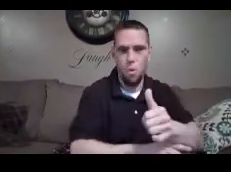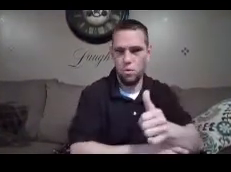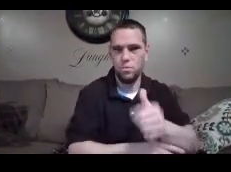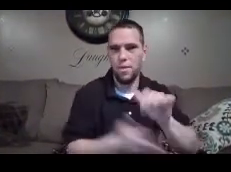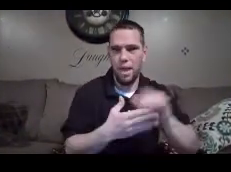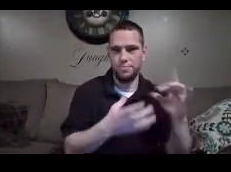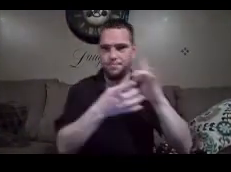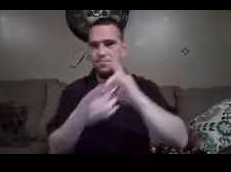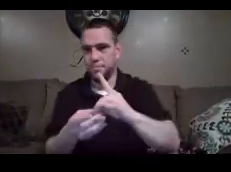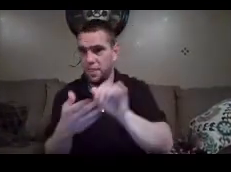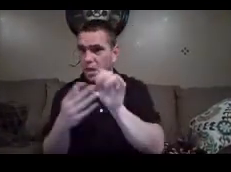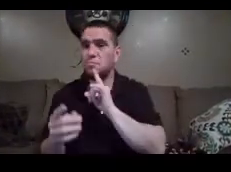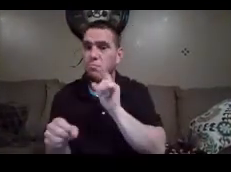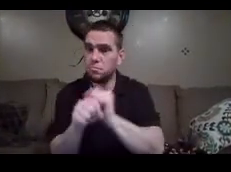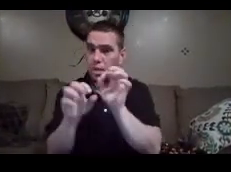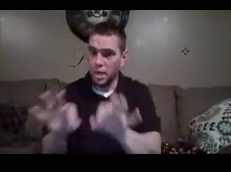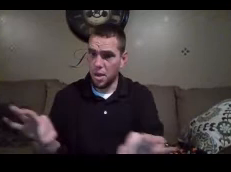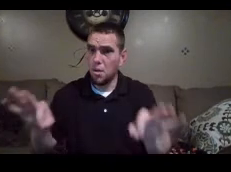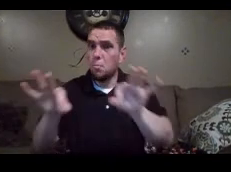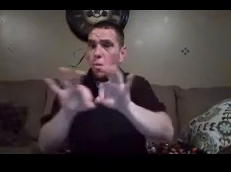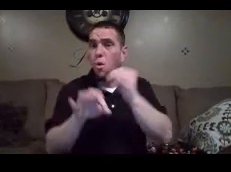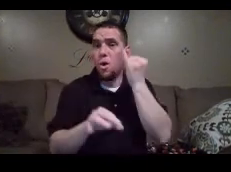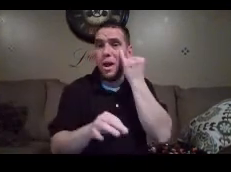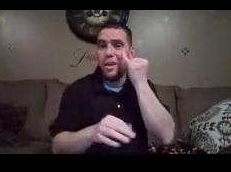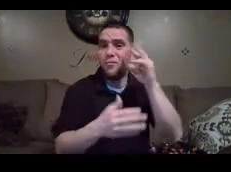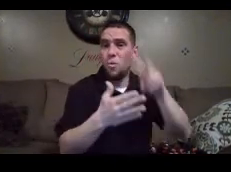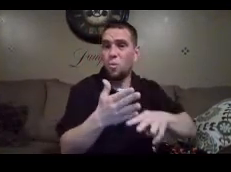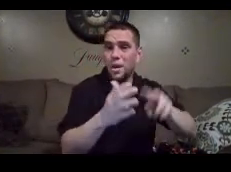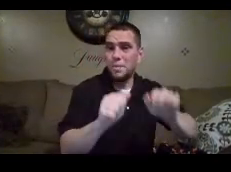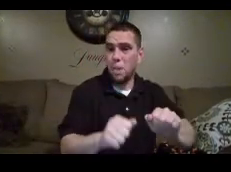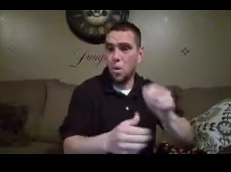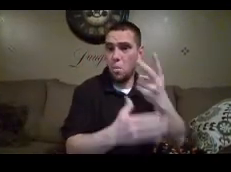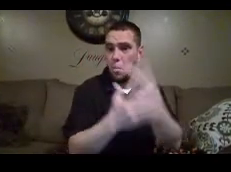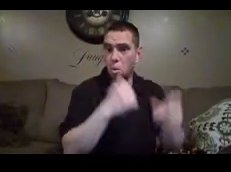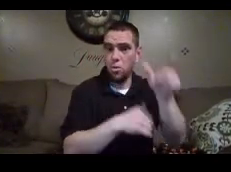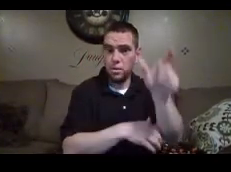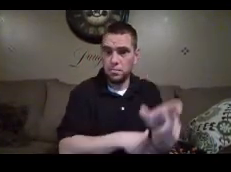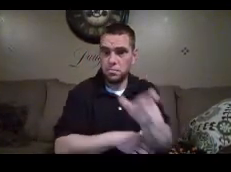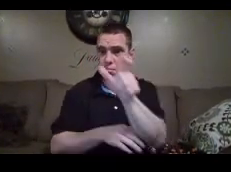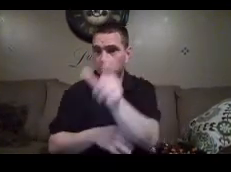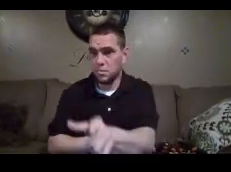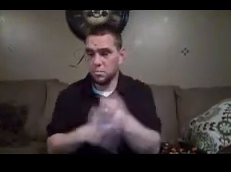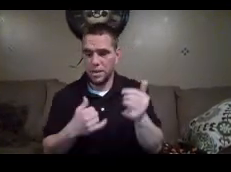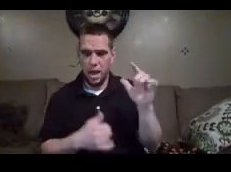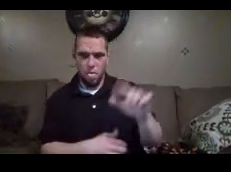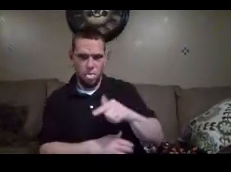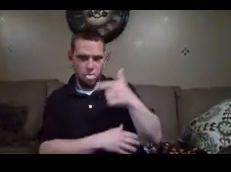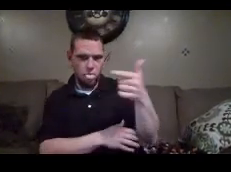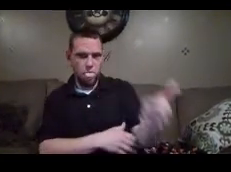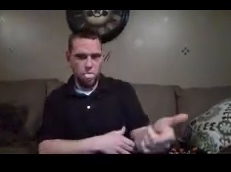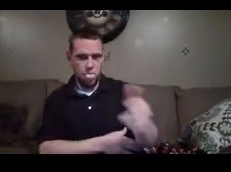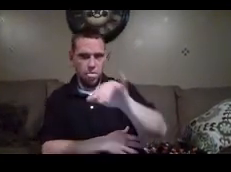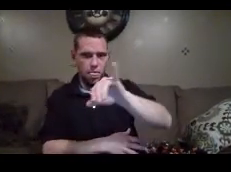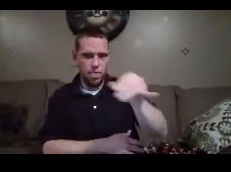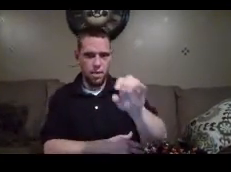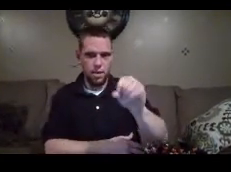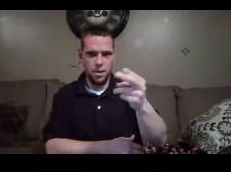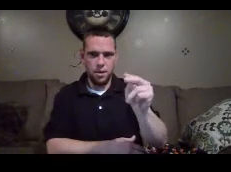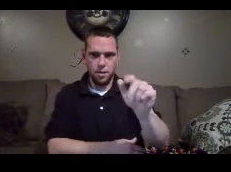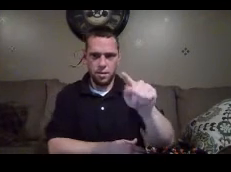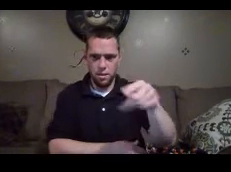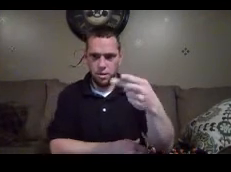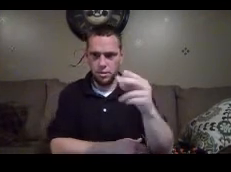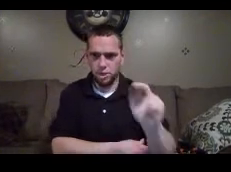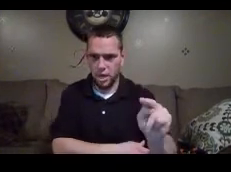be critical to if it can read the two columns or not. But again, we'll let Jonathan's going to go over that more thoroughly during his